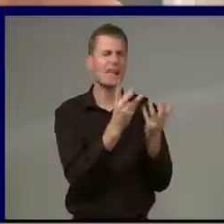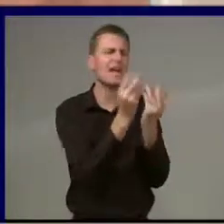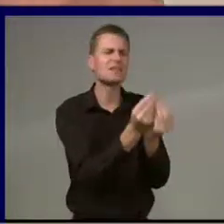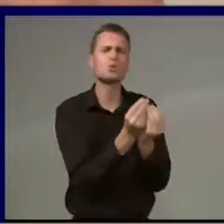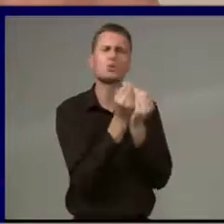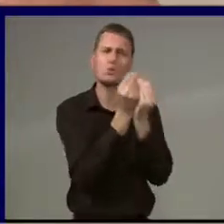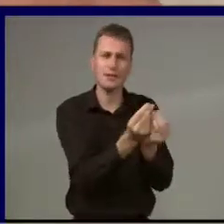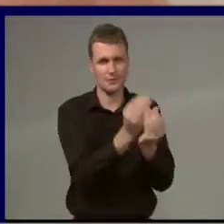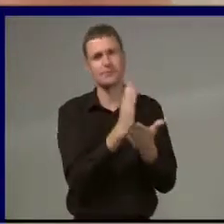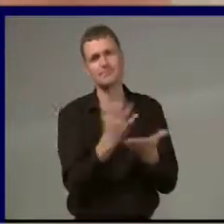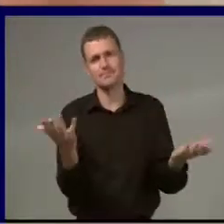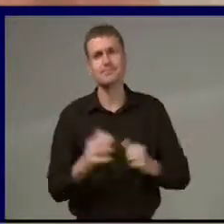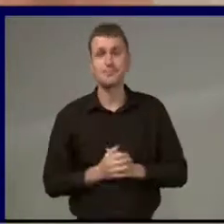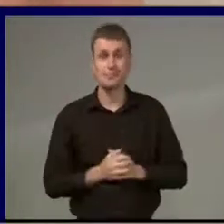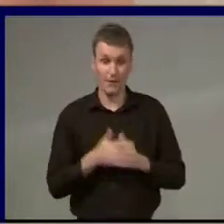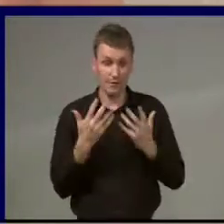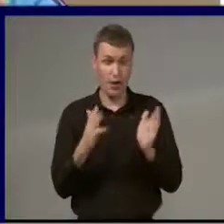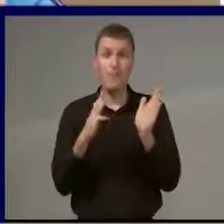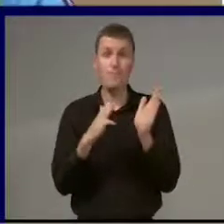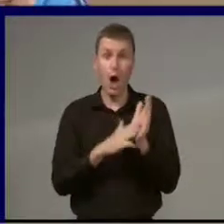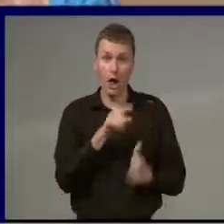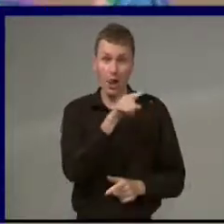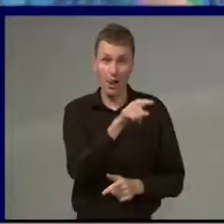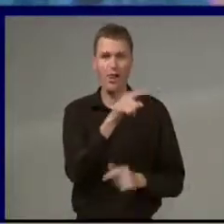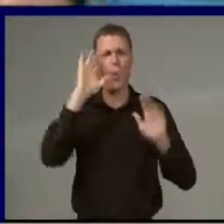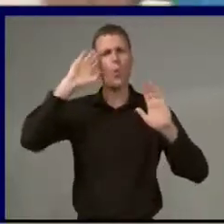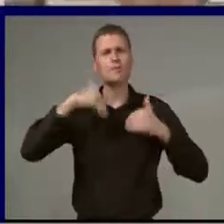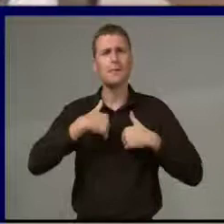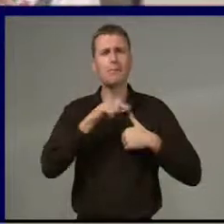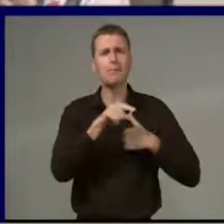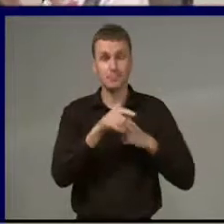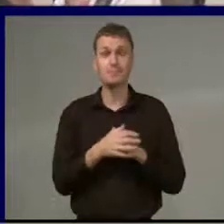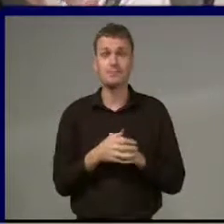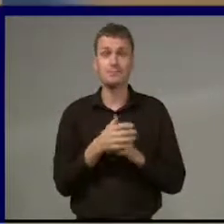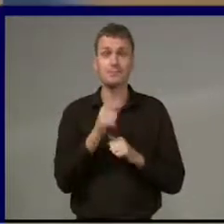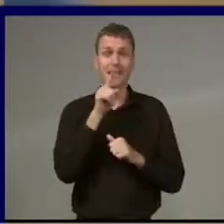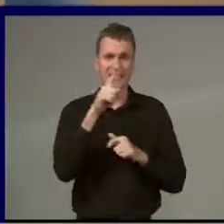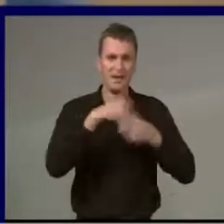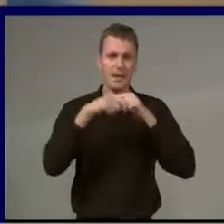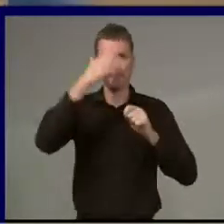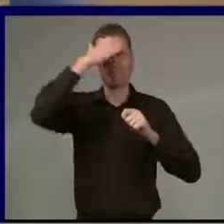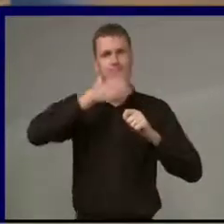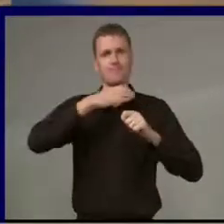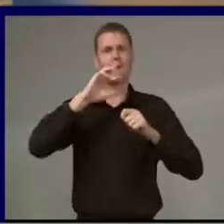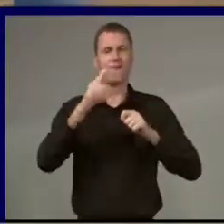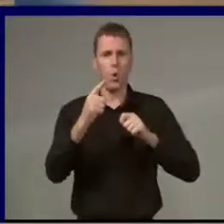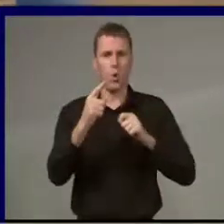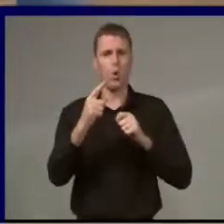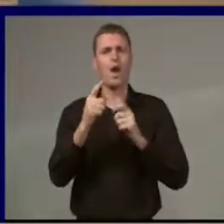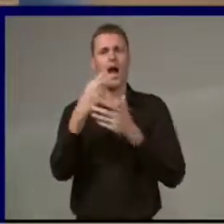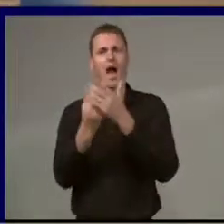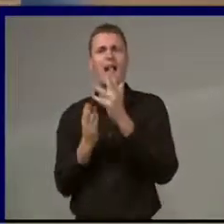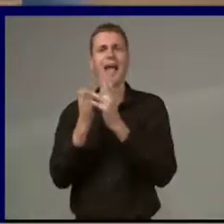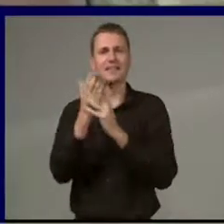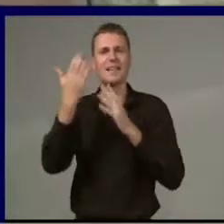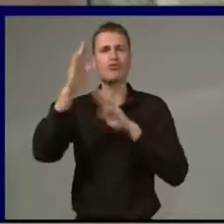exquisite, I should say. Now Michael, who has autism, has become the face of Art Access Aotearoa's I'm an Artist